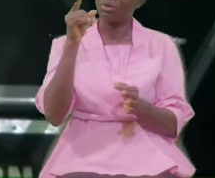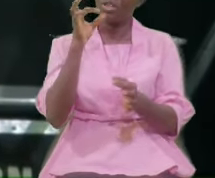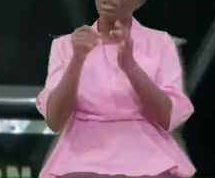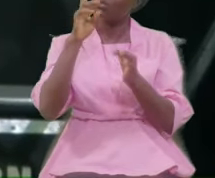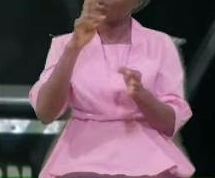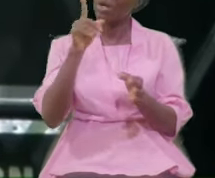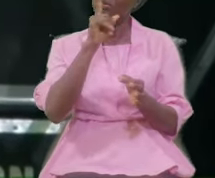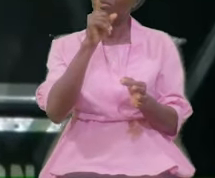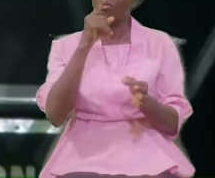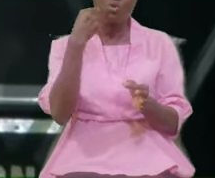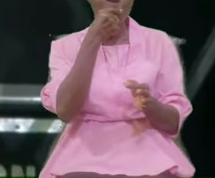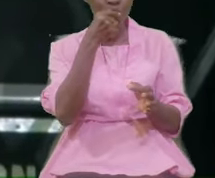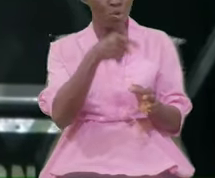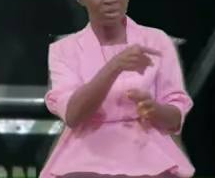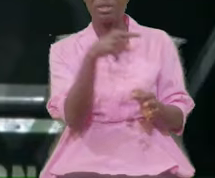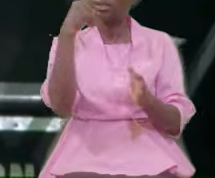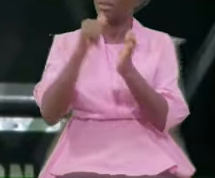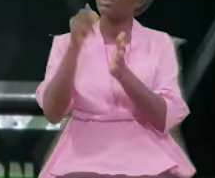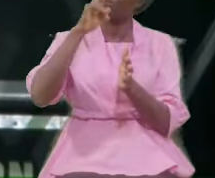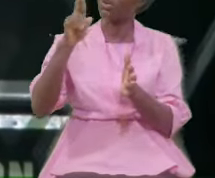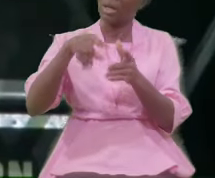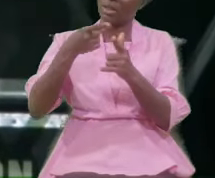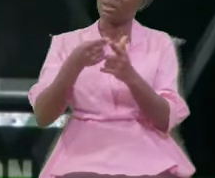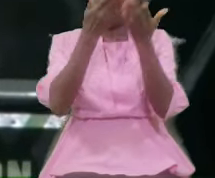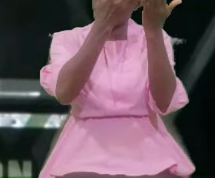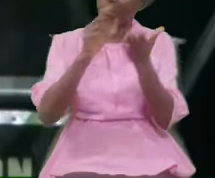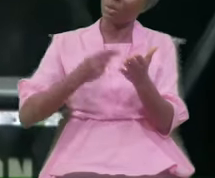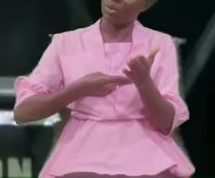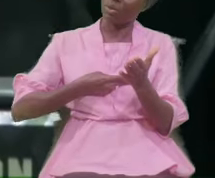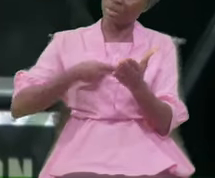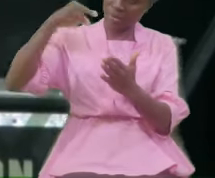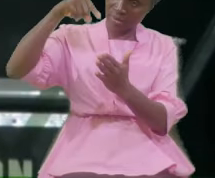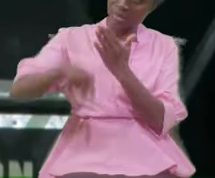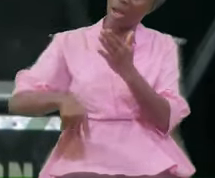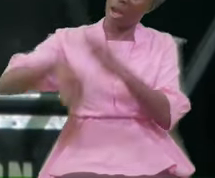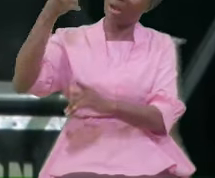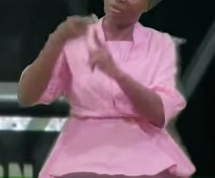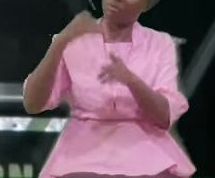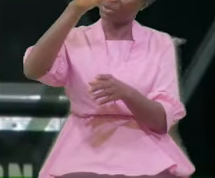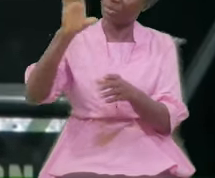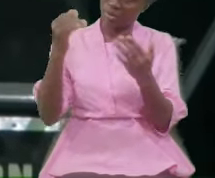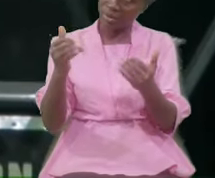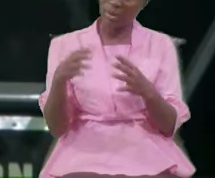down from the Cross kung ikaw manes